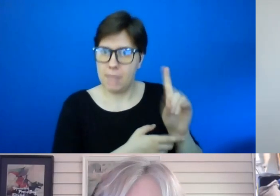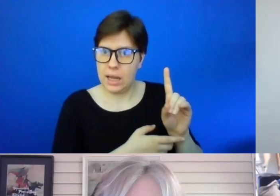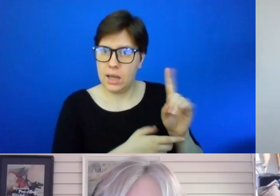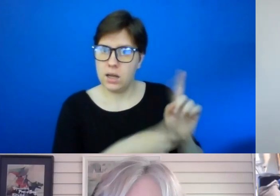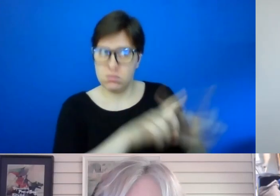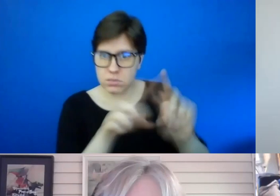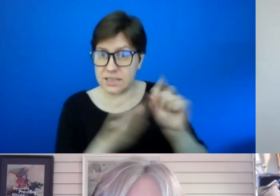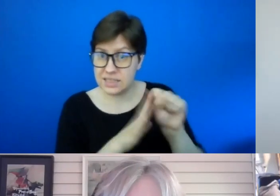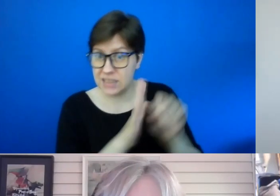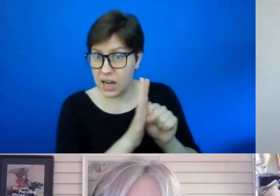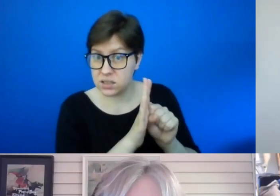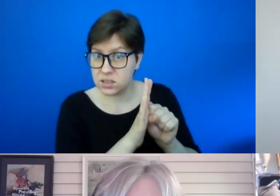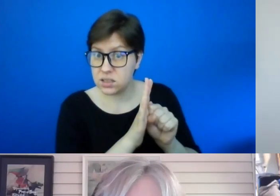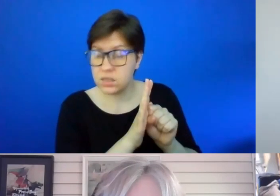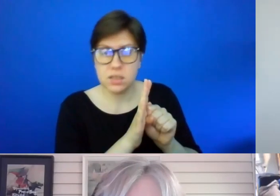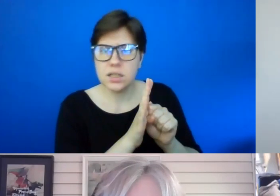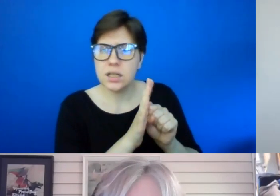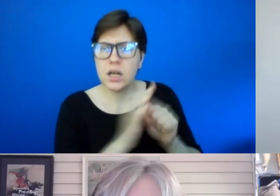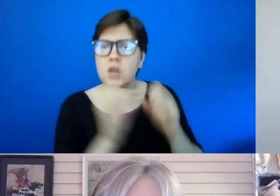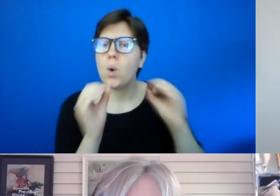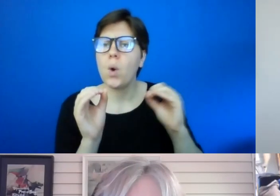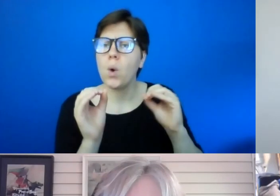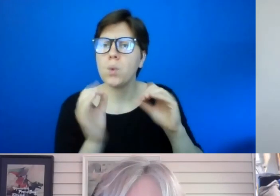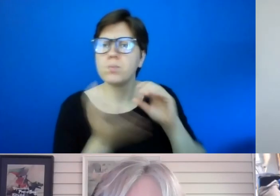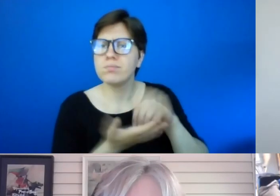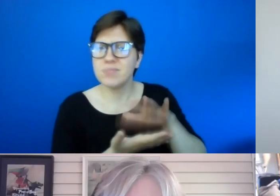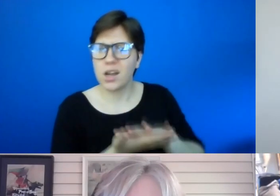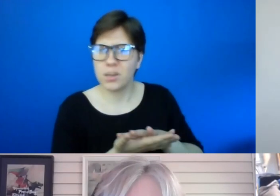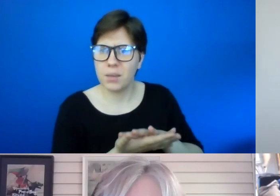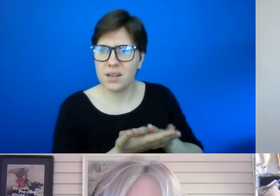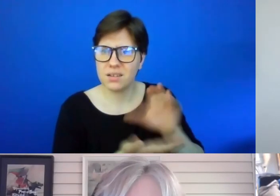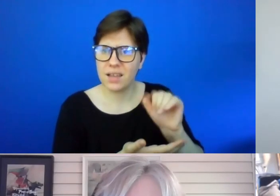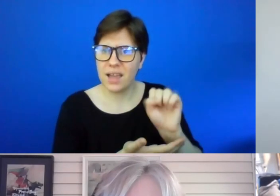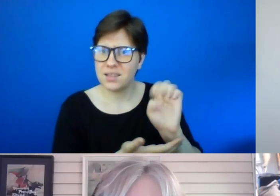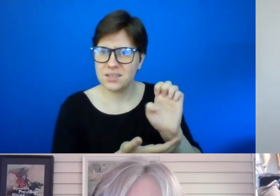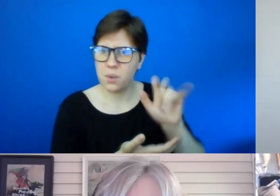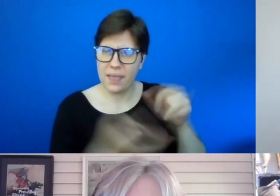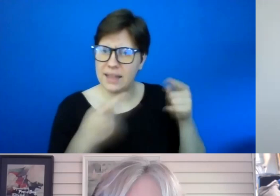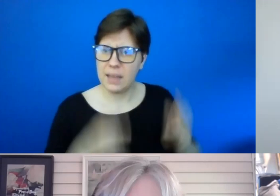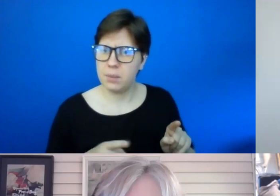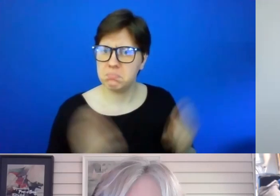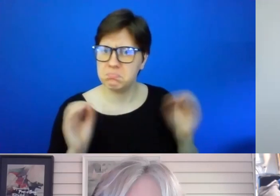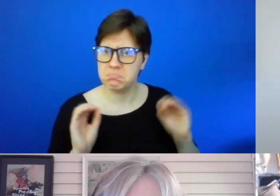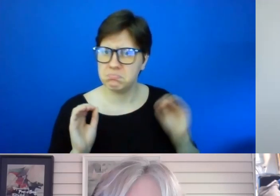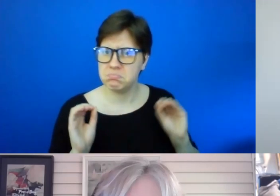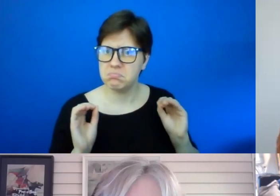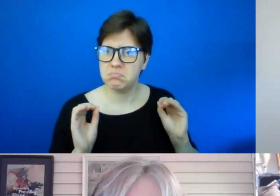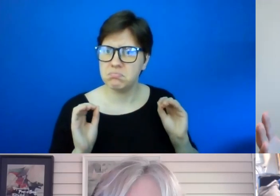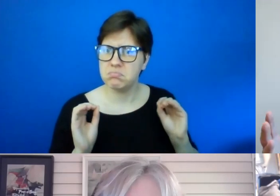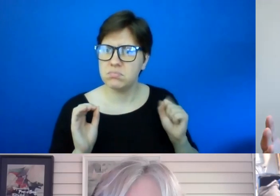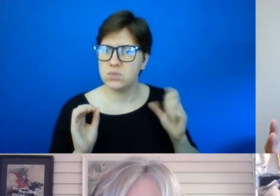it, there is really no documented case where any of this has ever happened. So